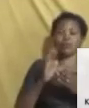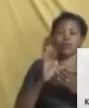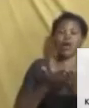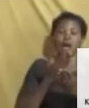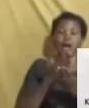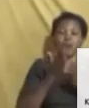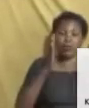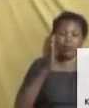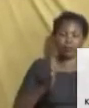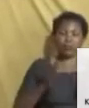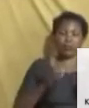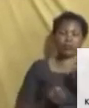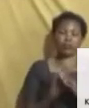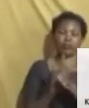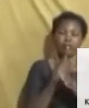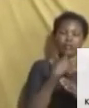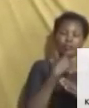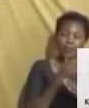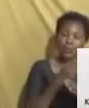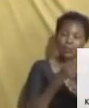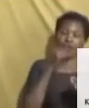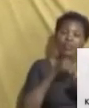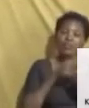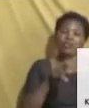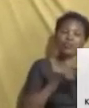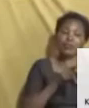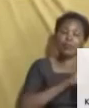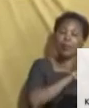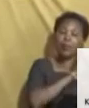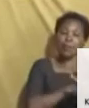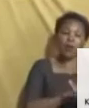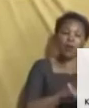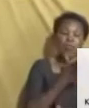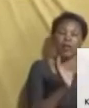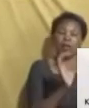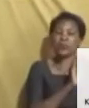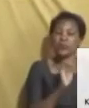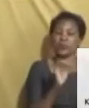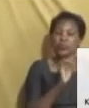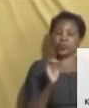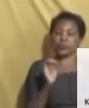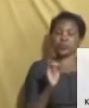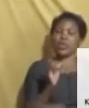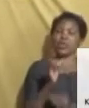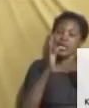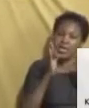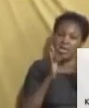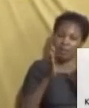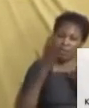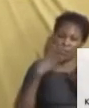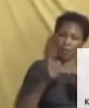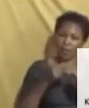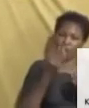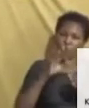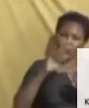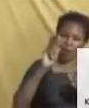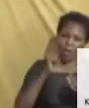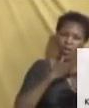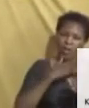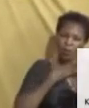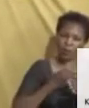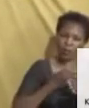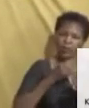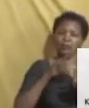this constituent power is non-existent. It's not textualized. And that if the people of Kenya wanted it to be part